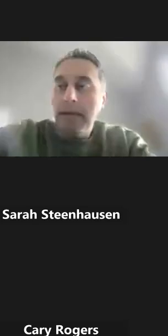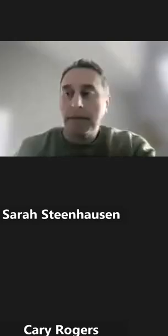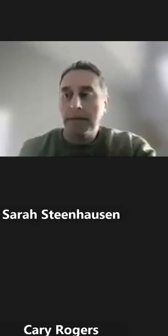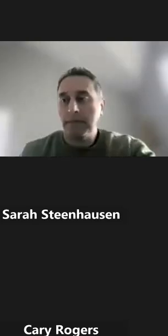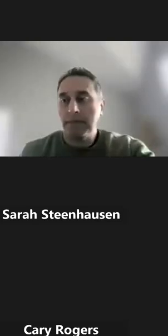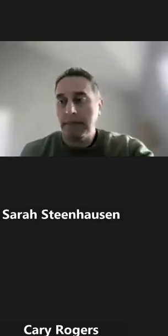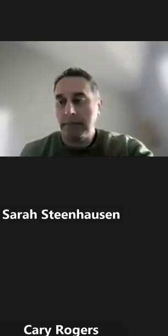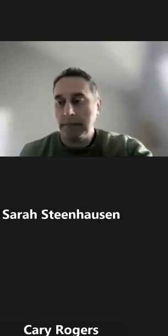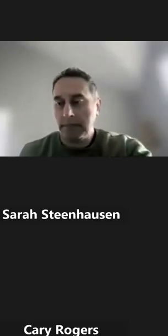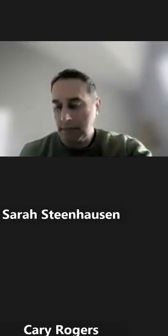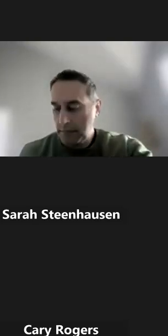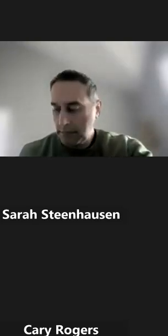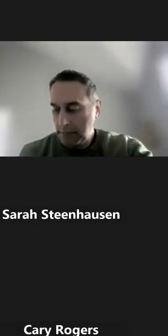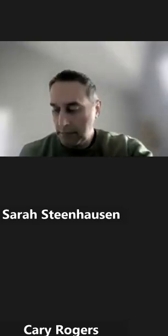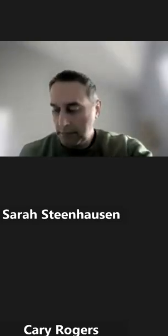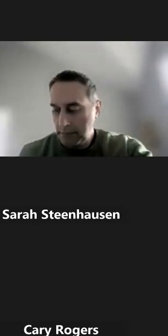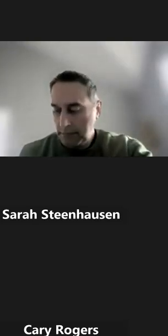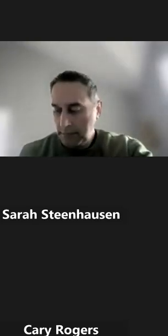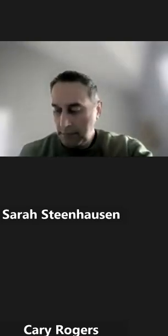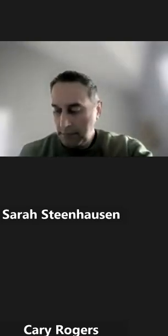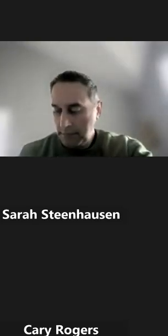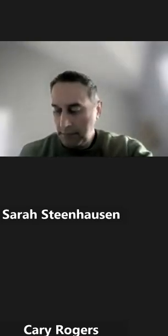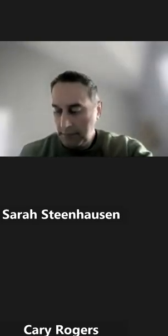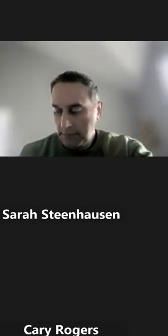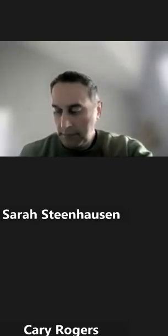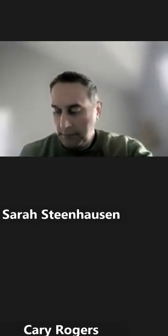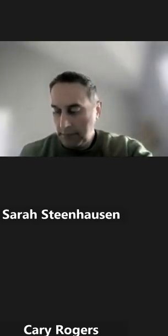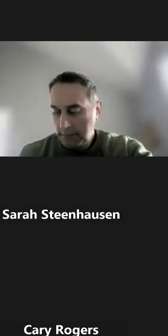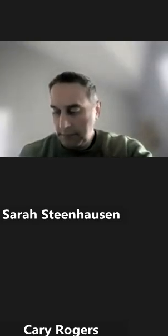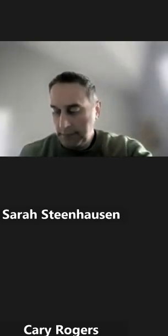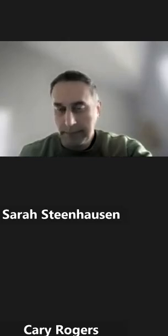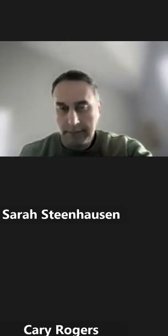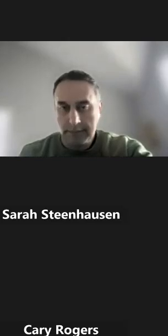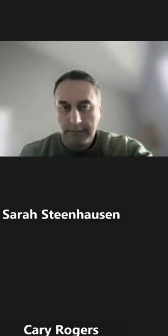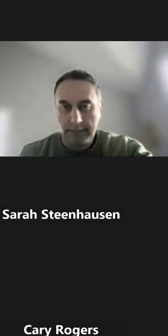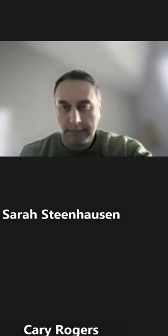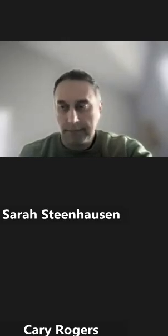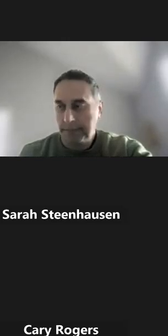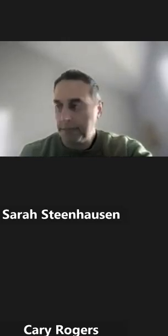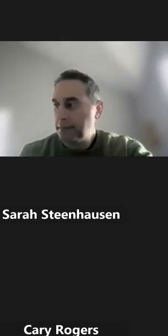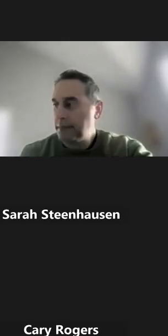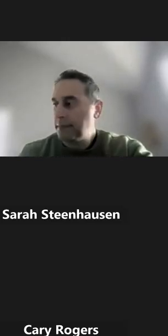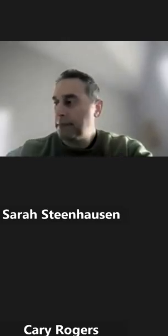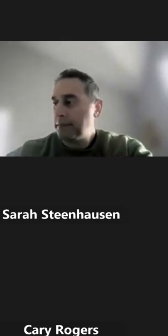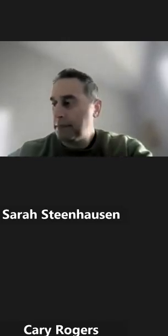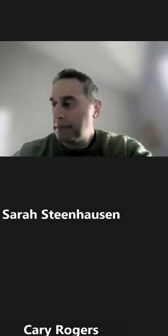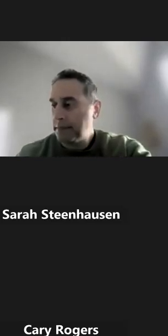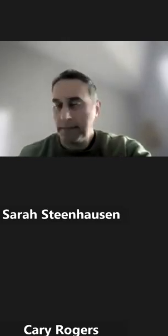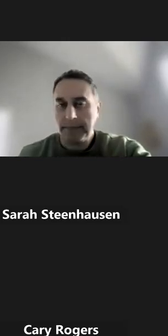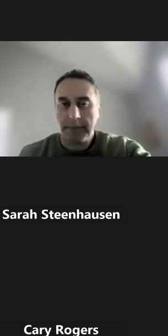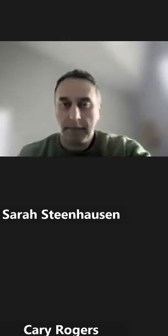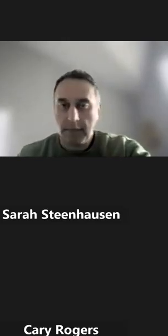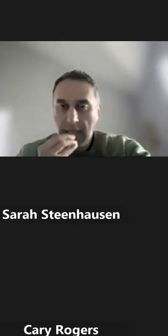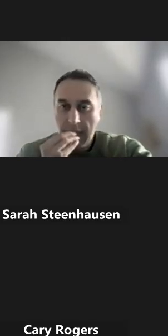Sure. Thank you. I think I saw Jason first and then Sally. I